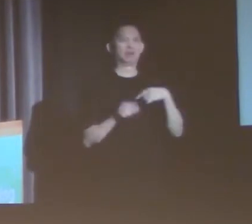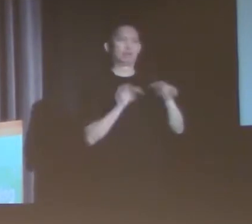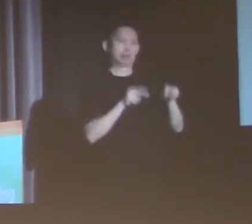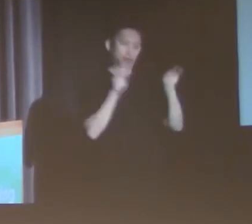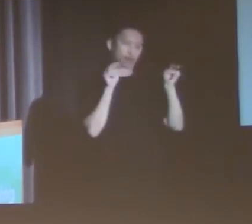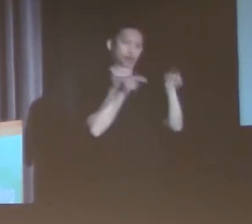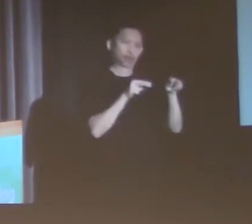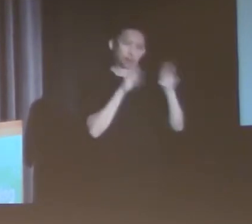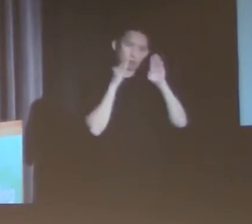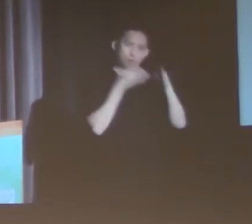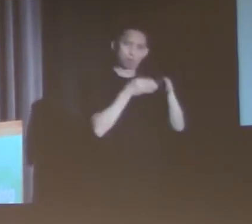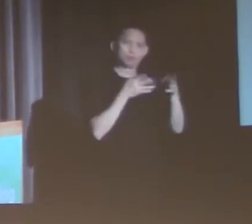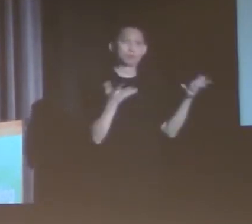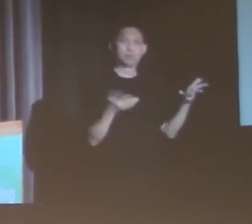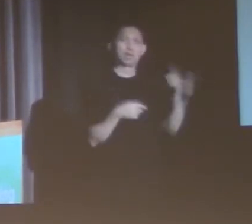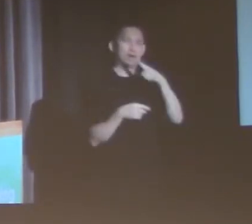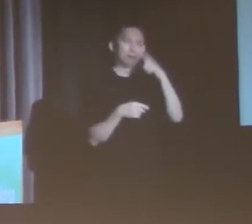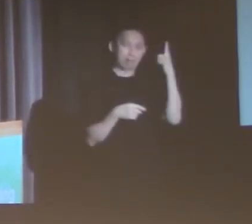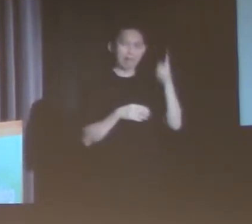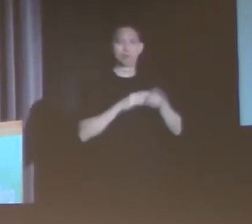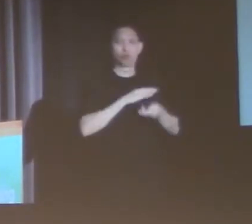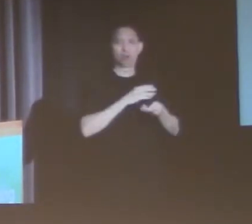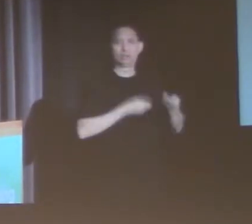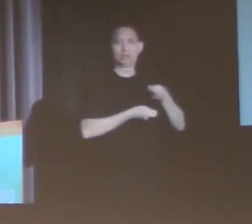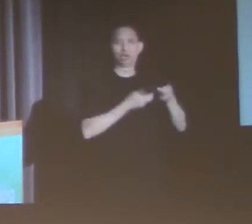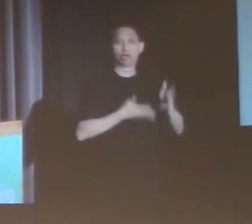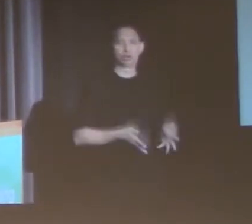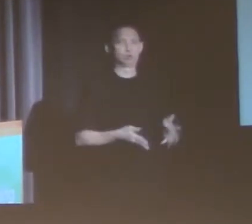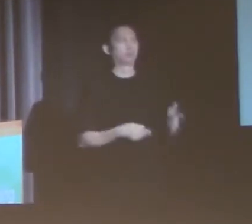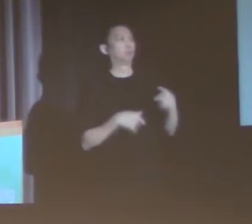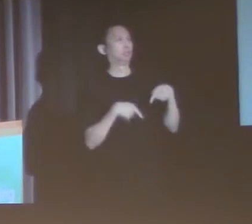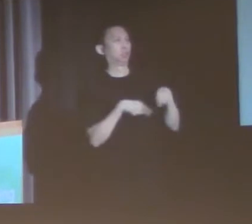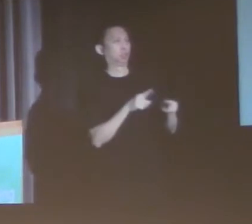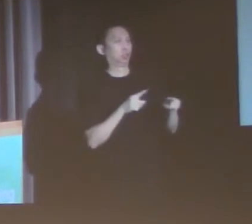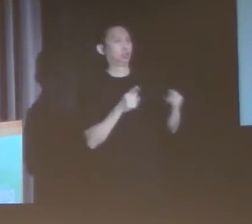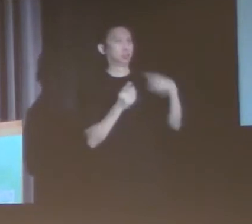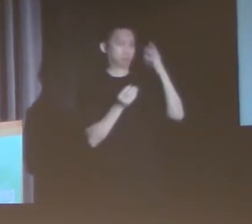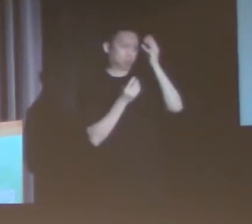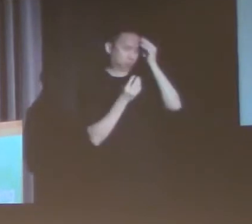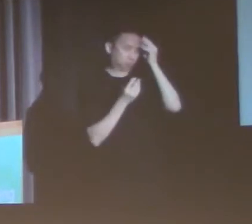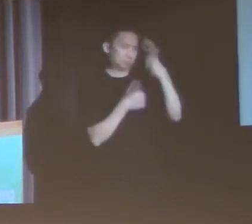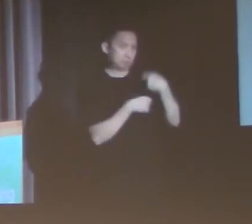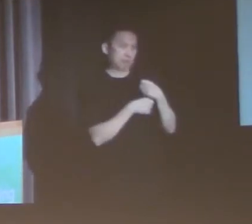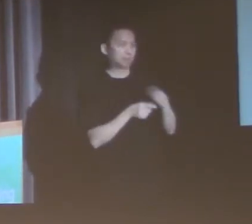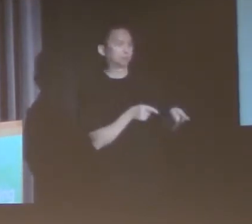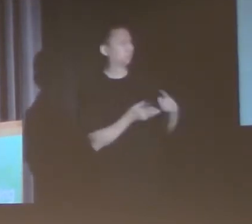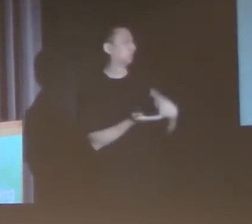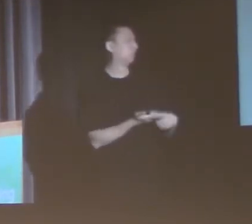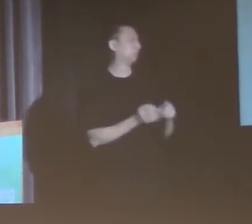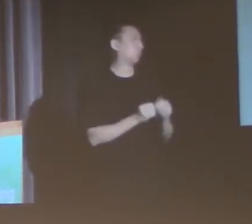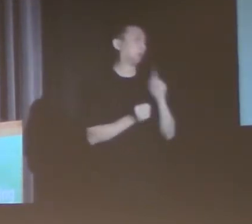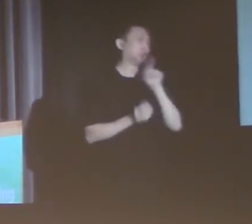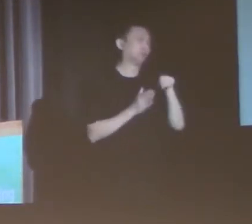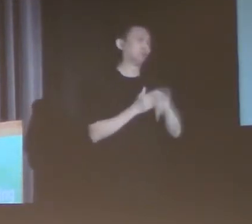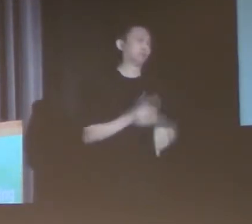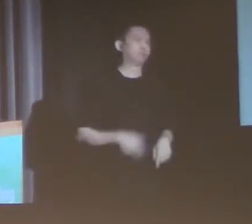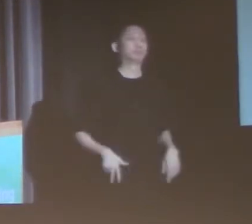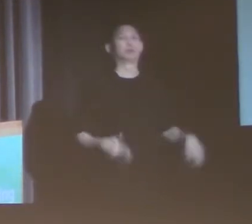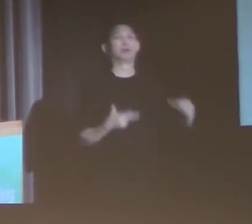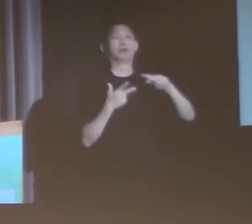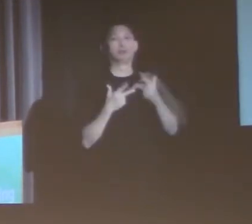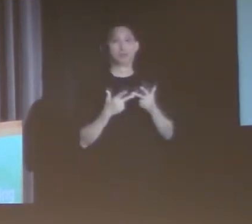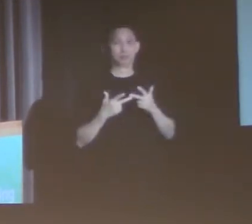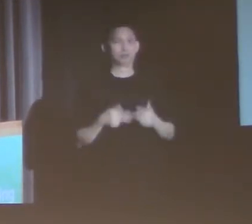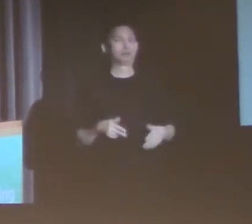incarcerated during the making of the film. So you will tell us more about that. And then we also have